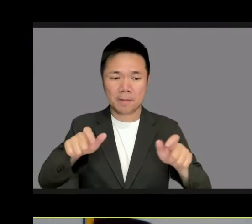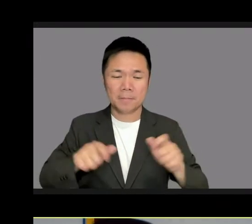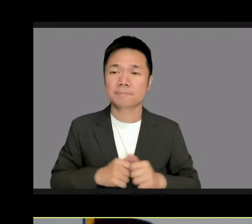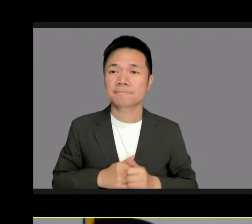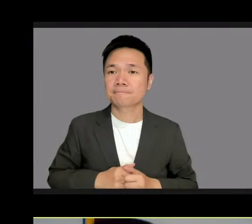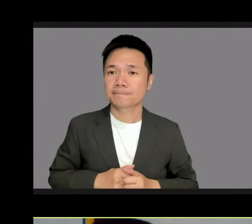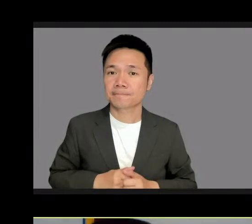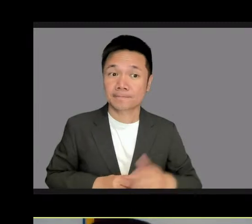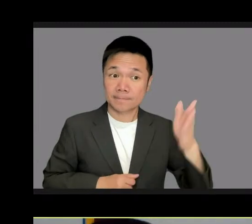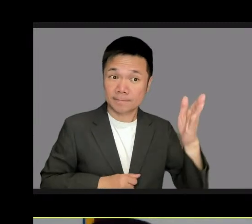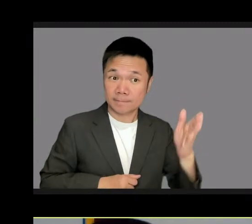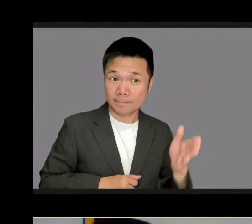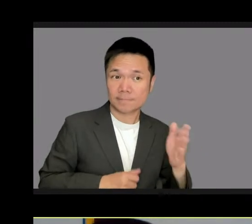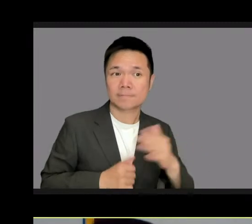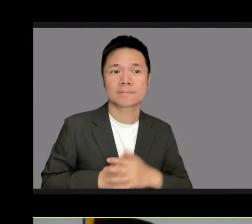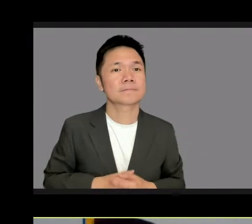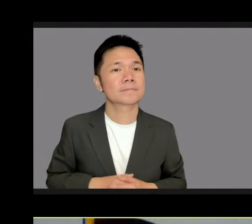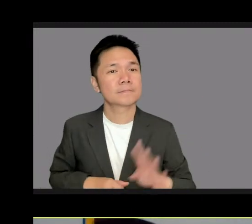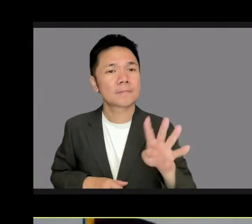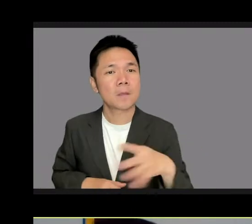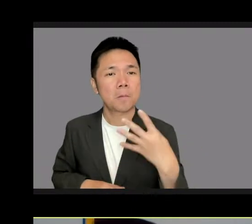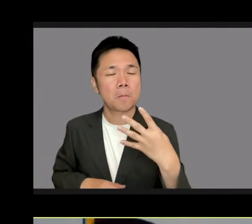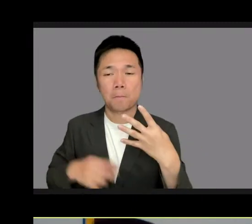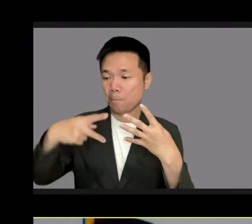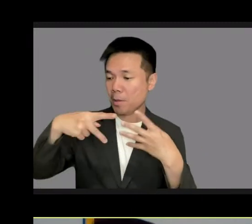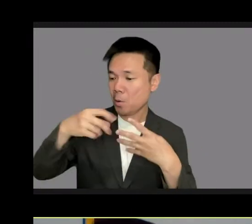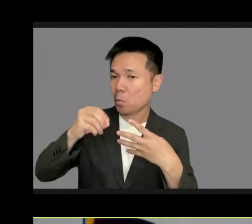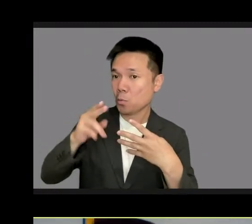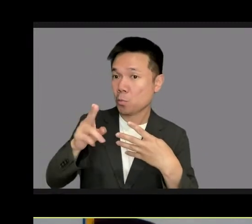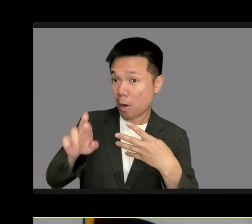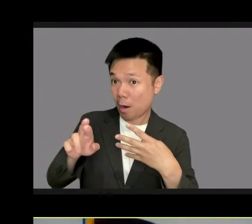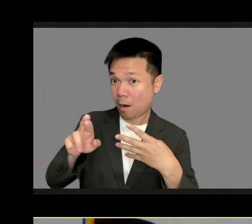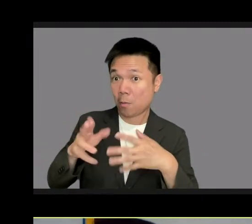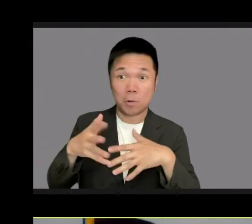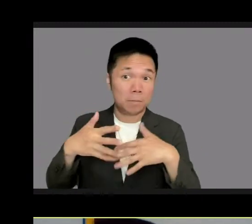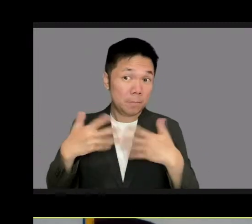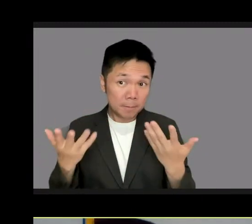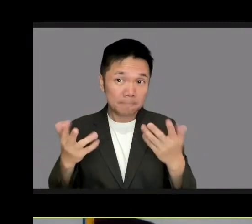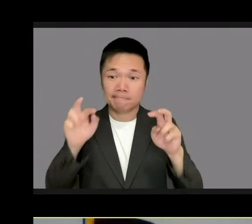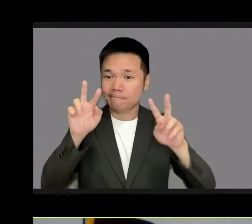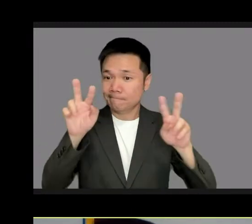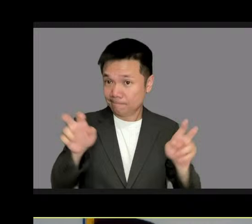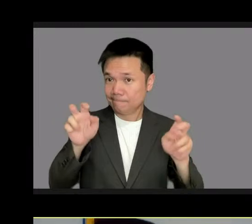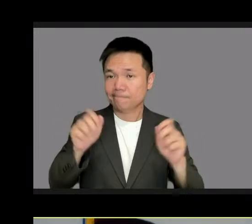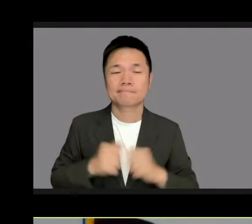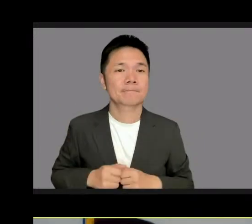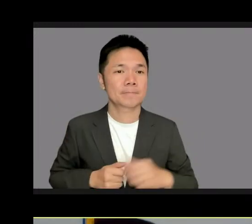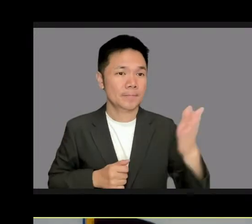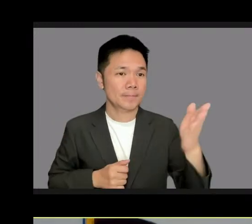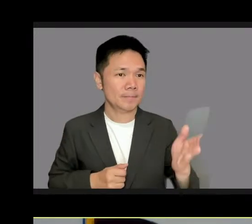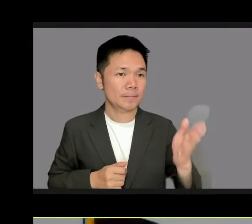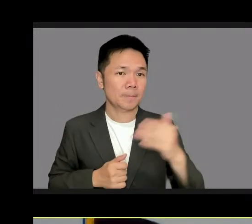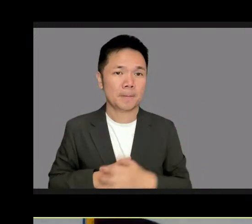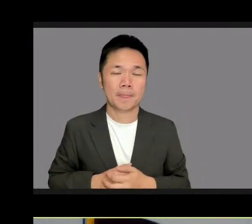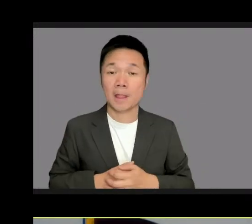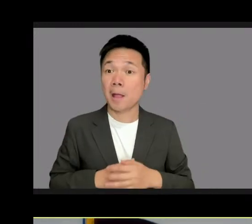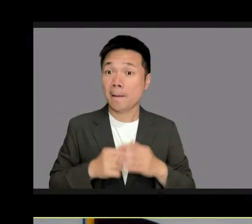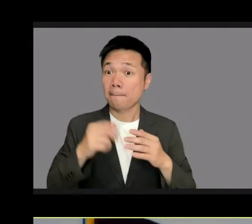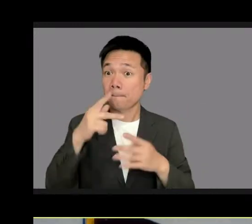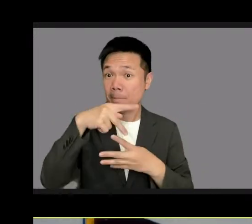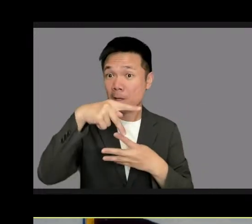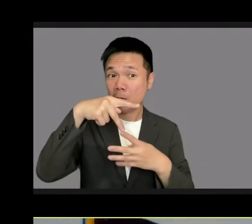Core is perceivable, operable, understandable, and robust. Anything that is there on the internet needs to